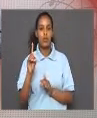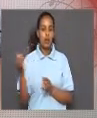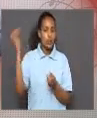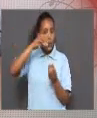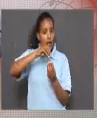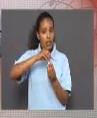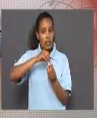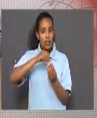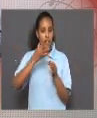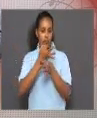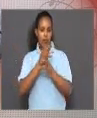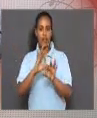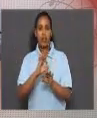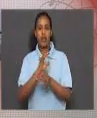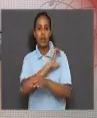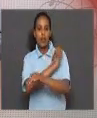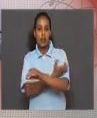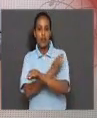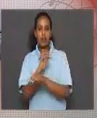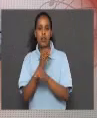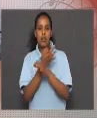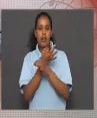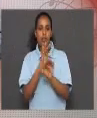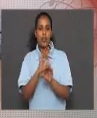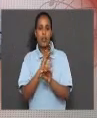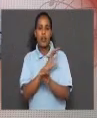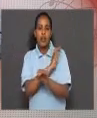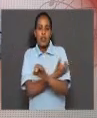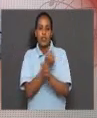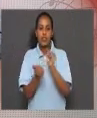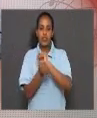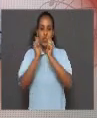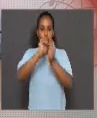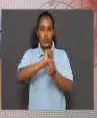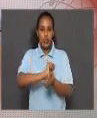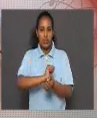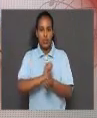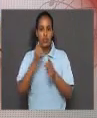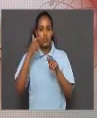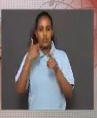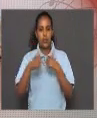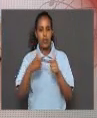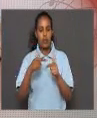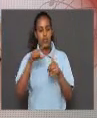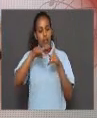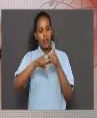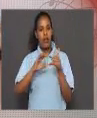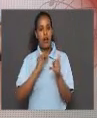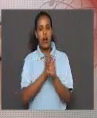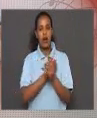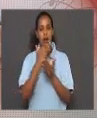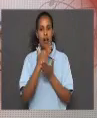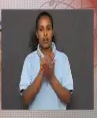as well as free energy and free energy change. This brings us to the end of